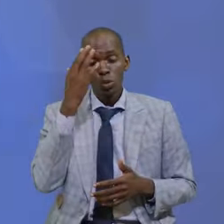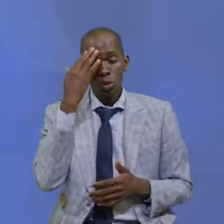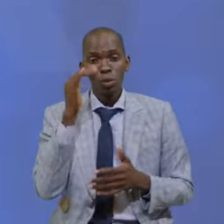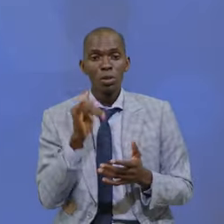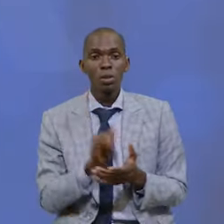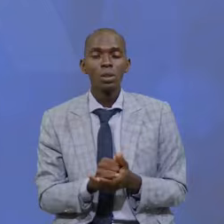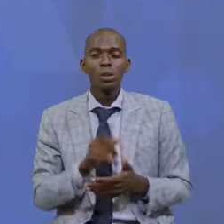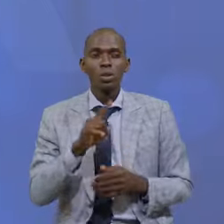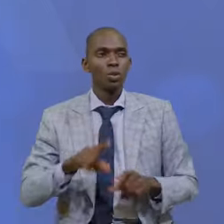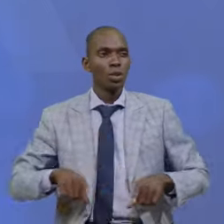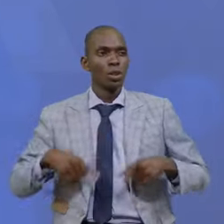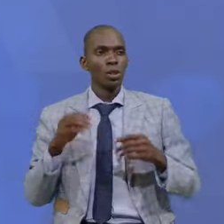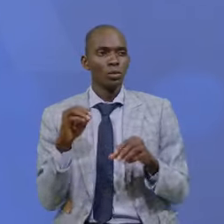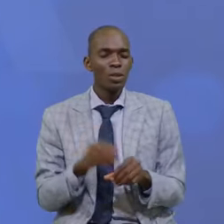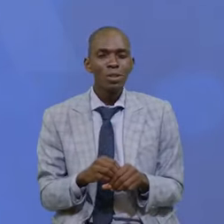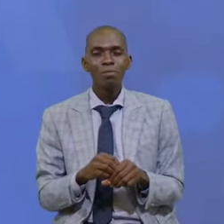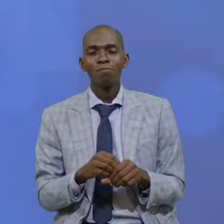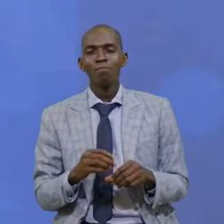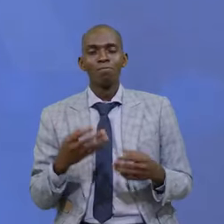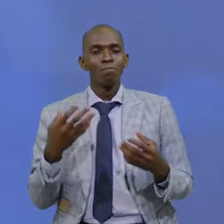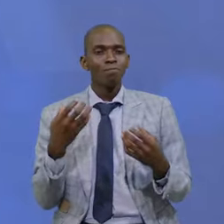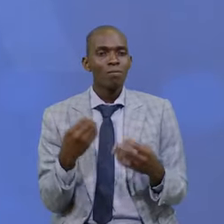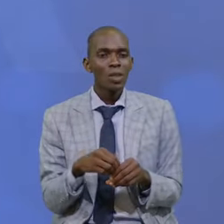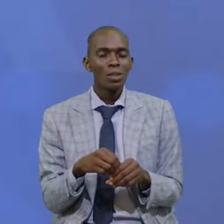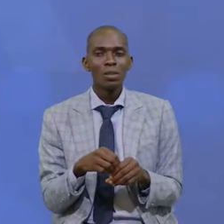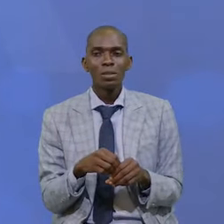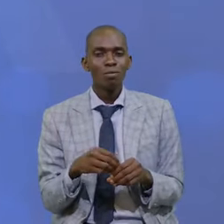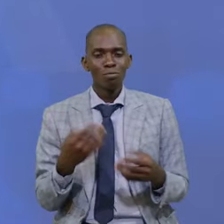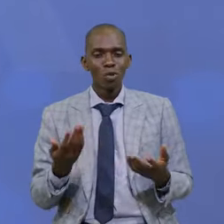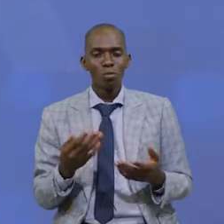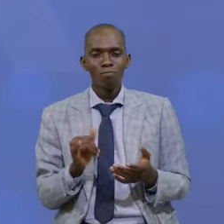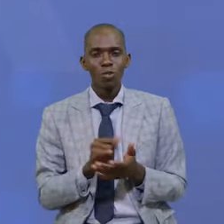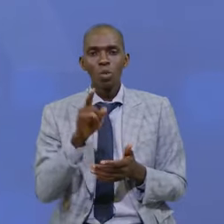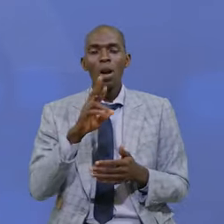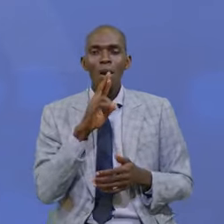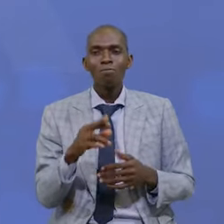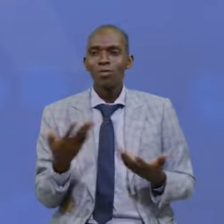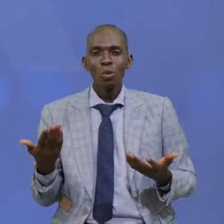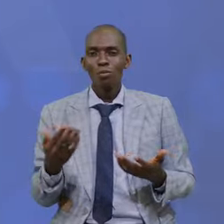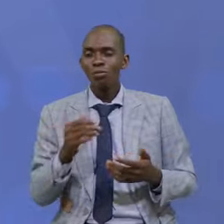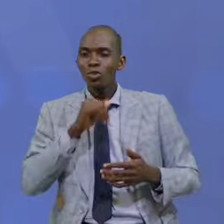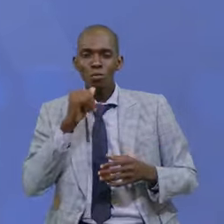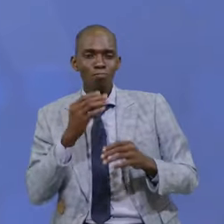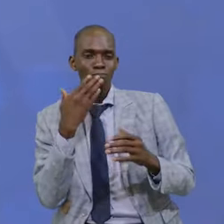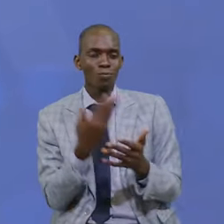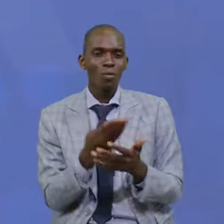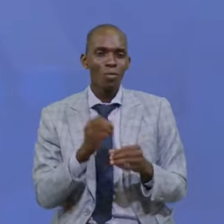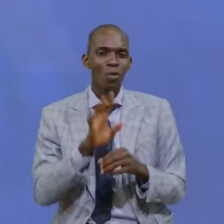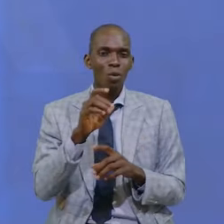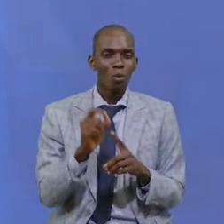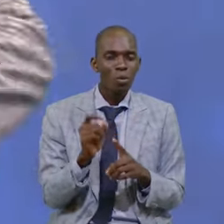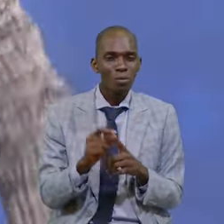meaningfulness or meaninglessness of life. You are mean in your word, in your